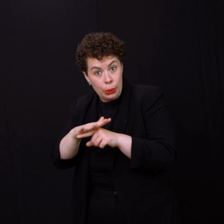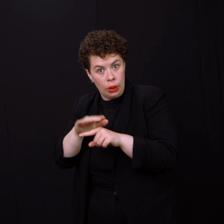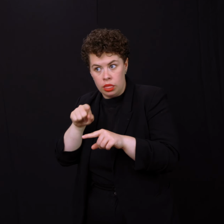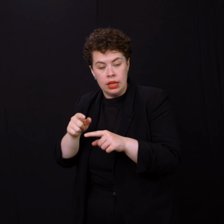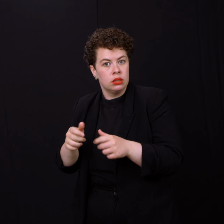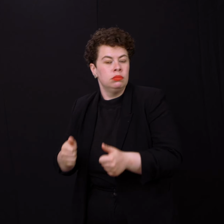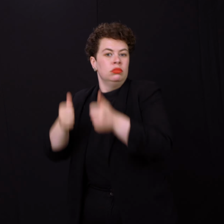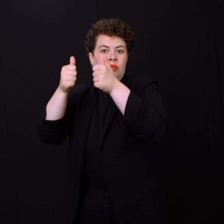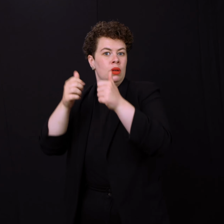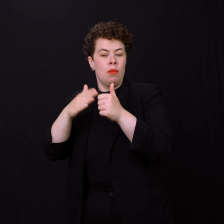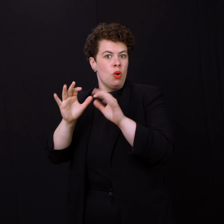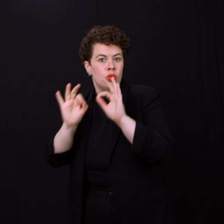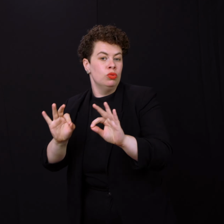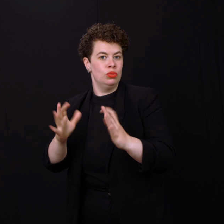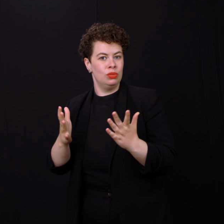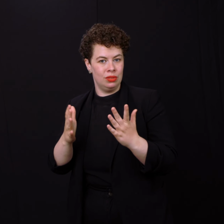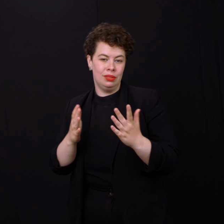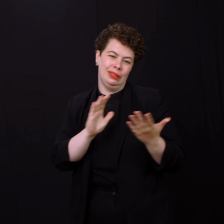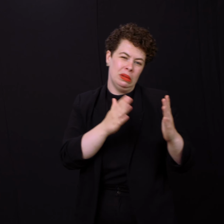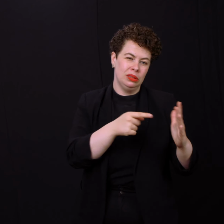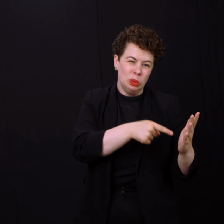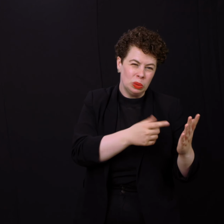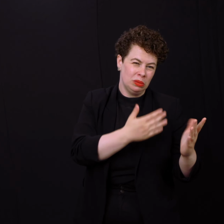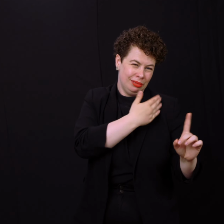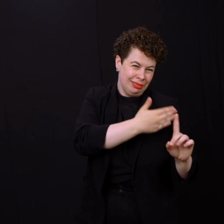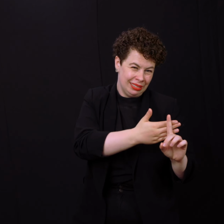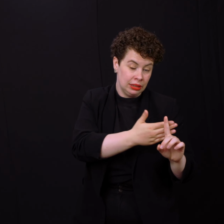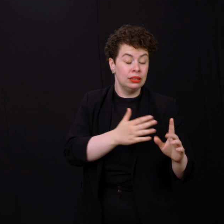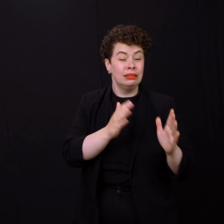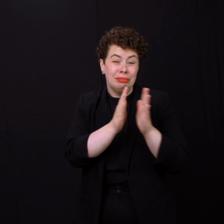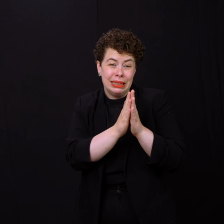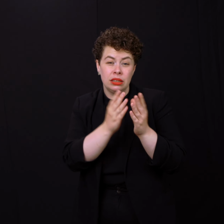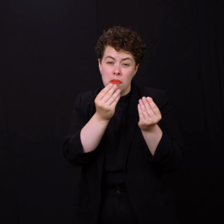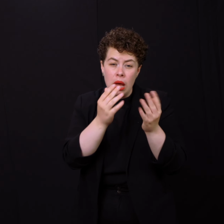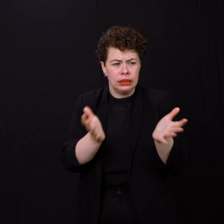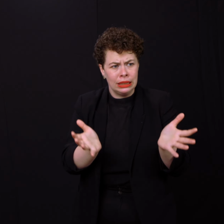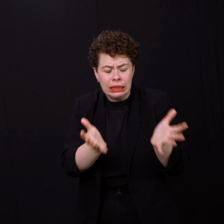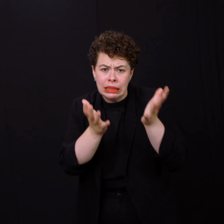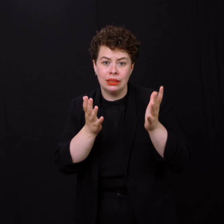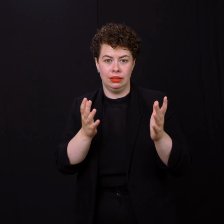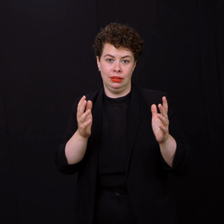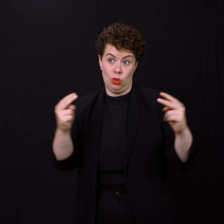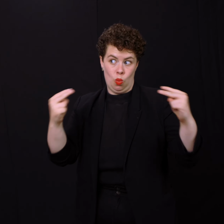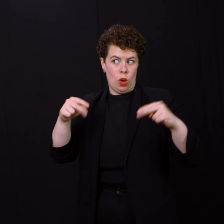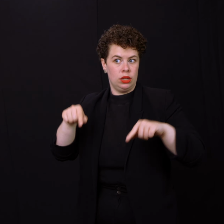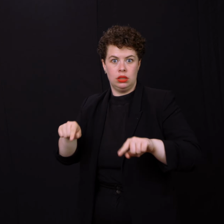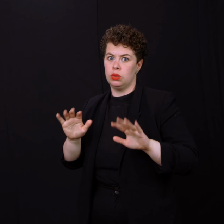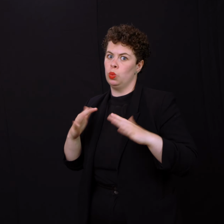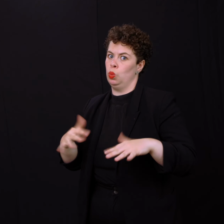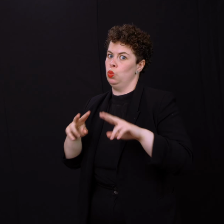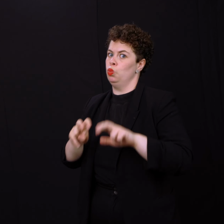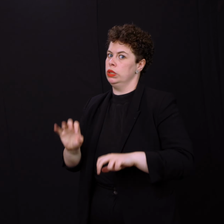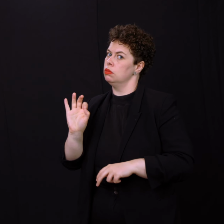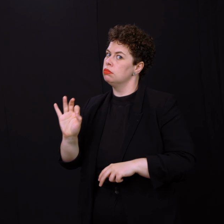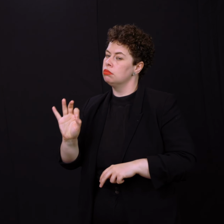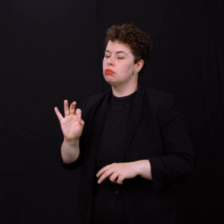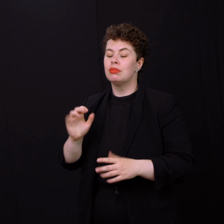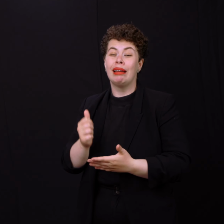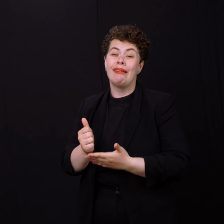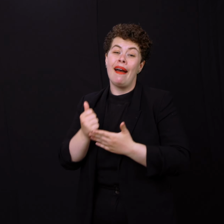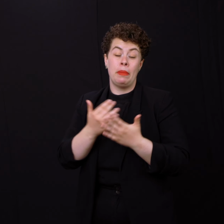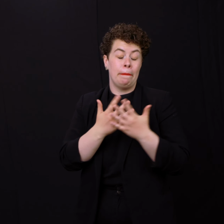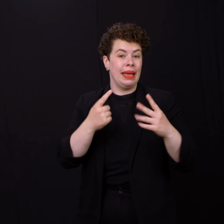go out, raise funds, watch this space. But it has the promise of helping a lot of